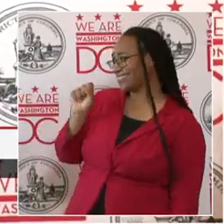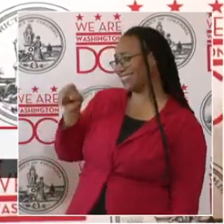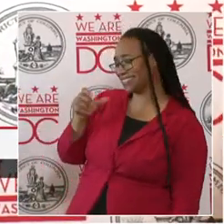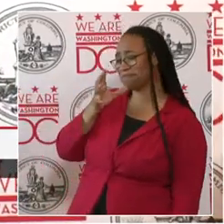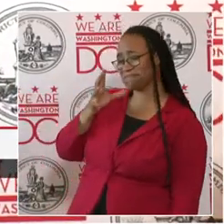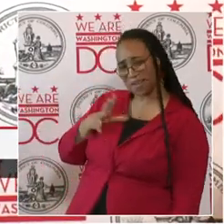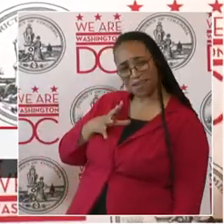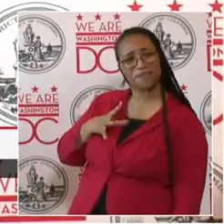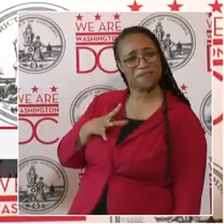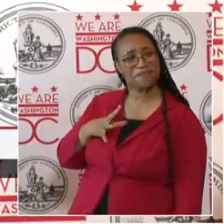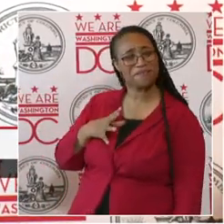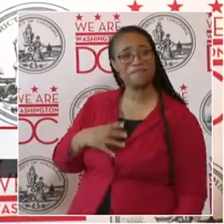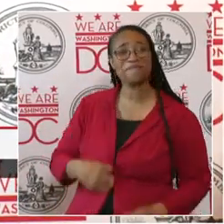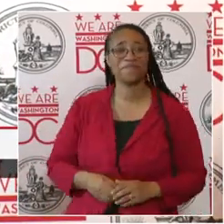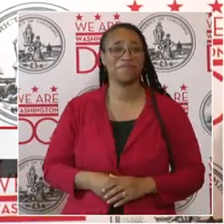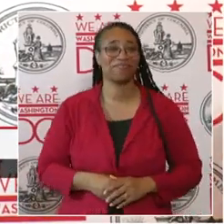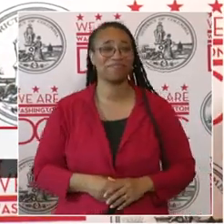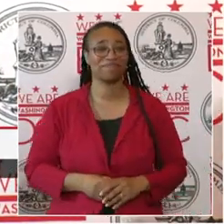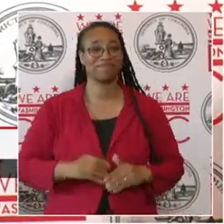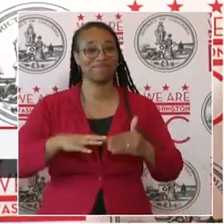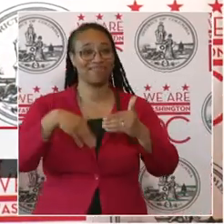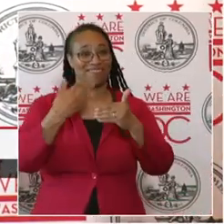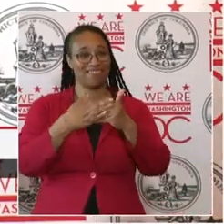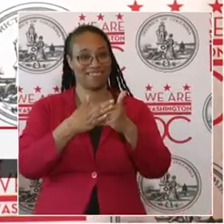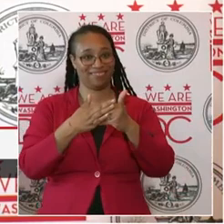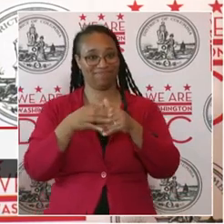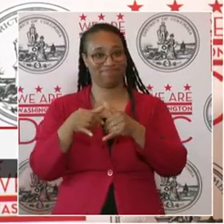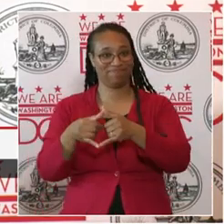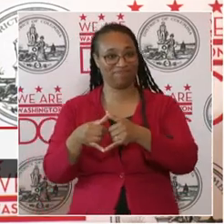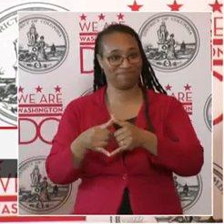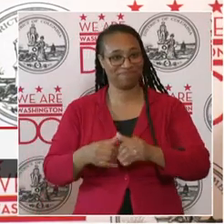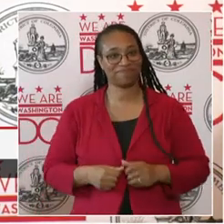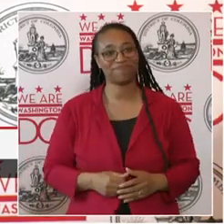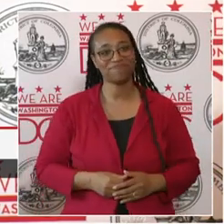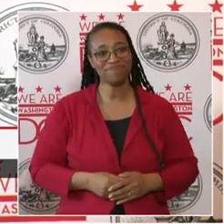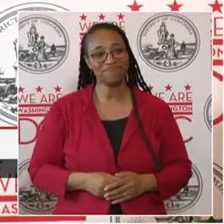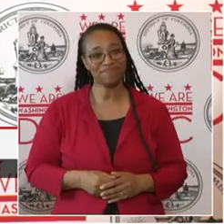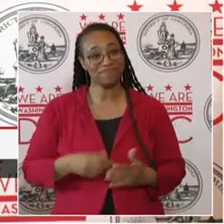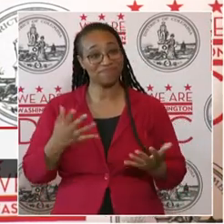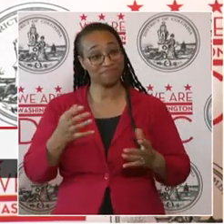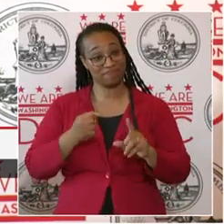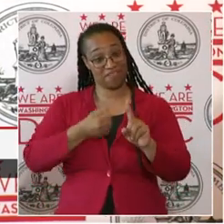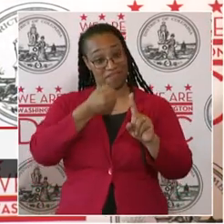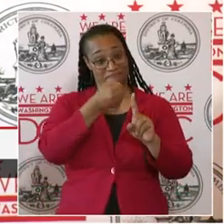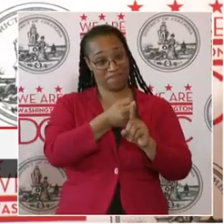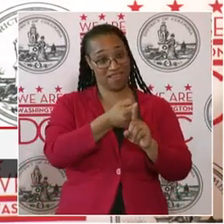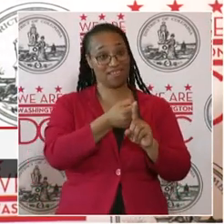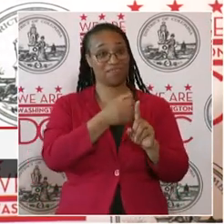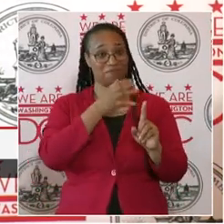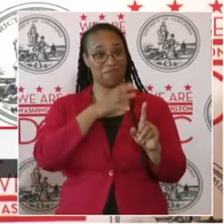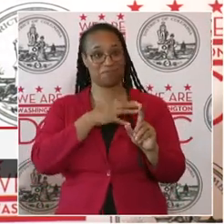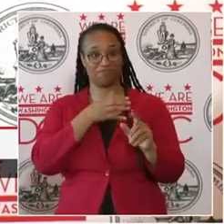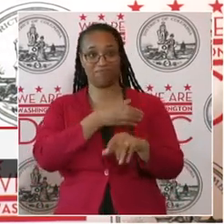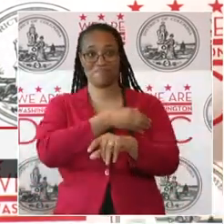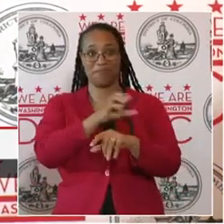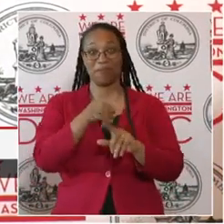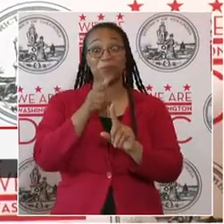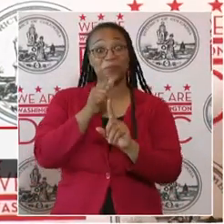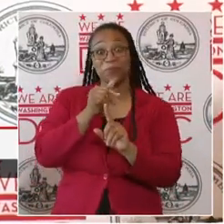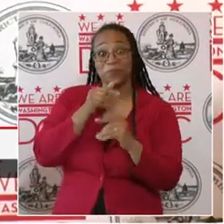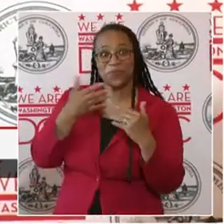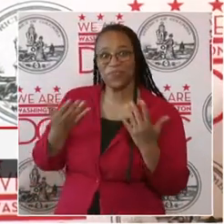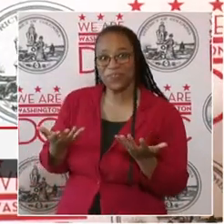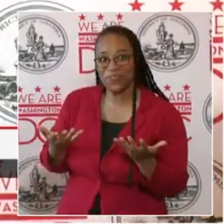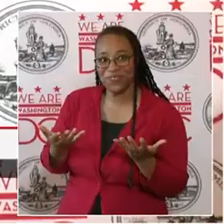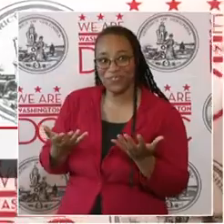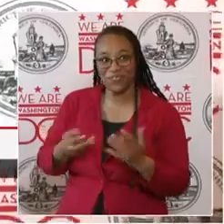Our next honoree in the category of impact in women's empowerment goes to no other than